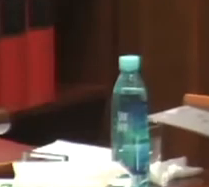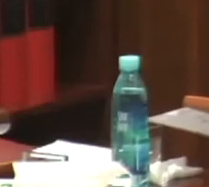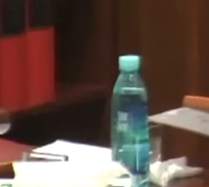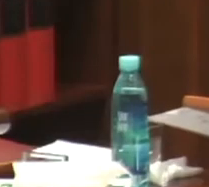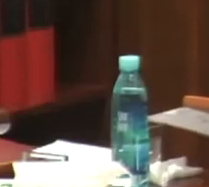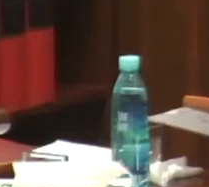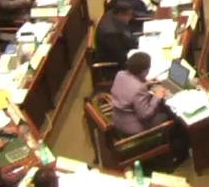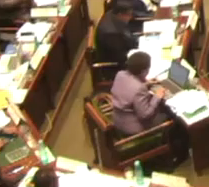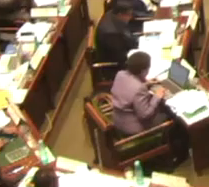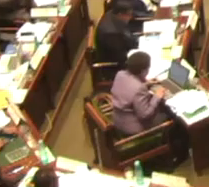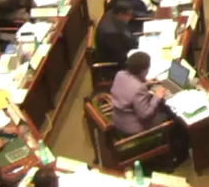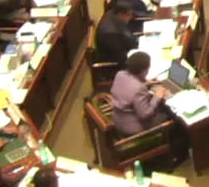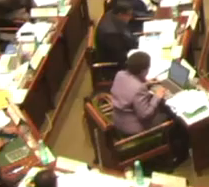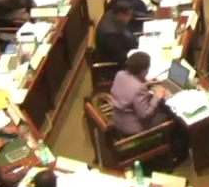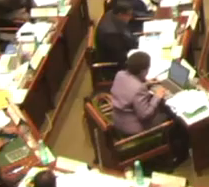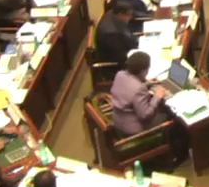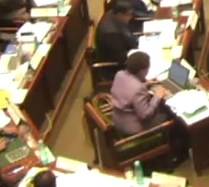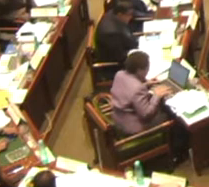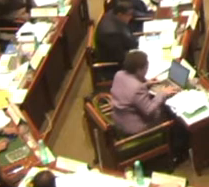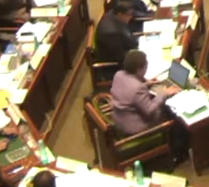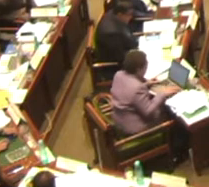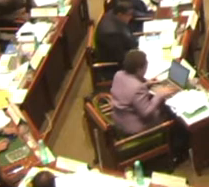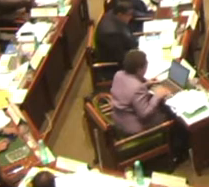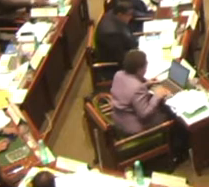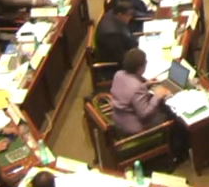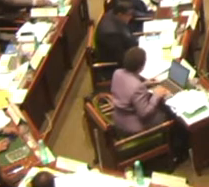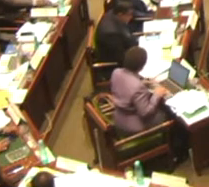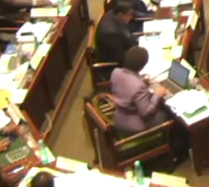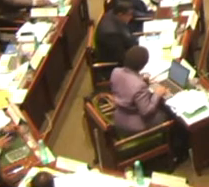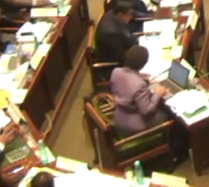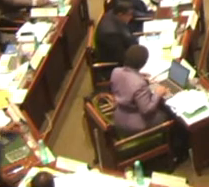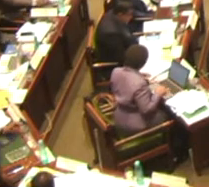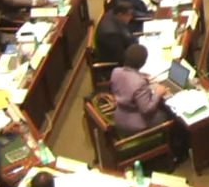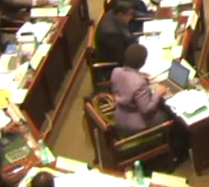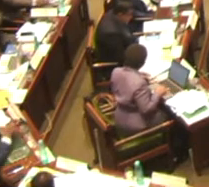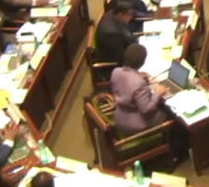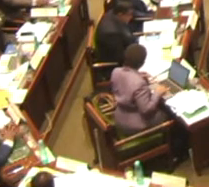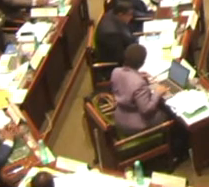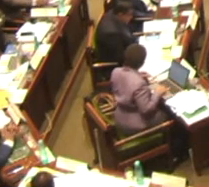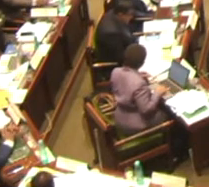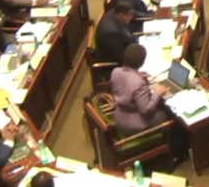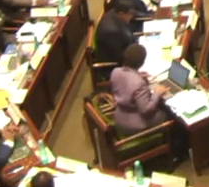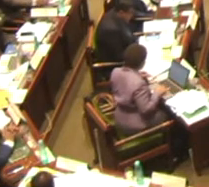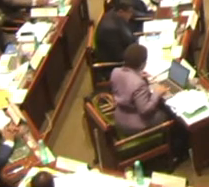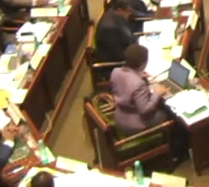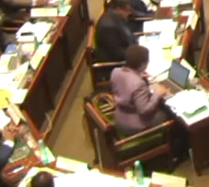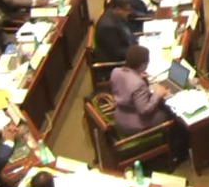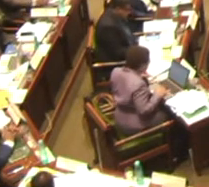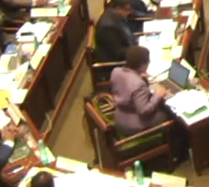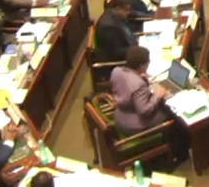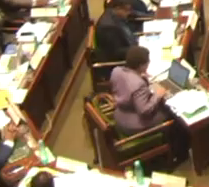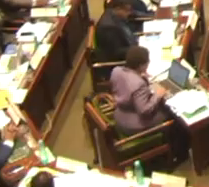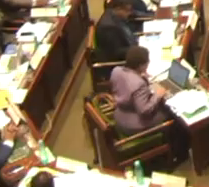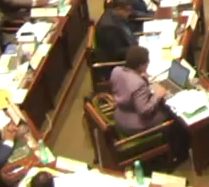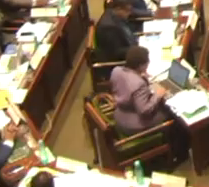Mr. Speaker, sir, Honorable Prime Minister, Honorable Leader of Opposition, Honorable Members of the